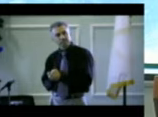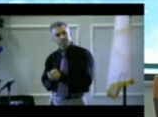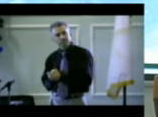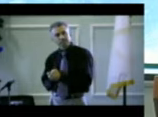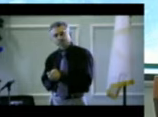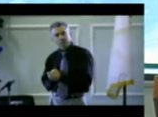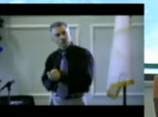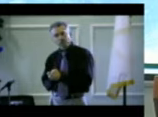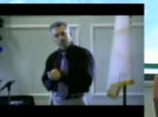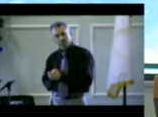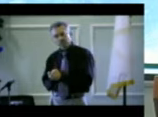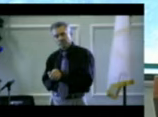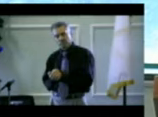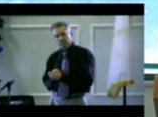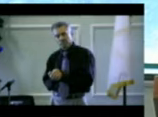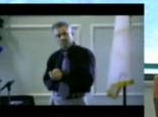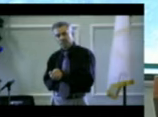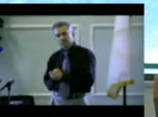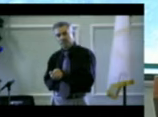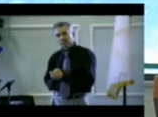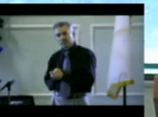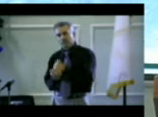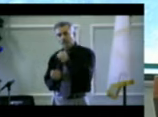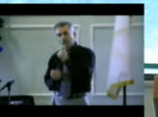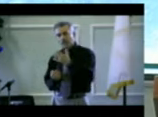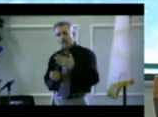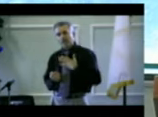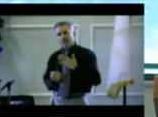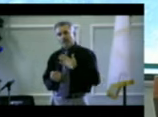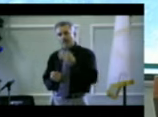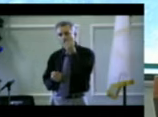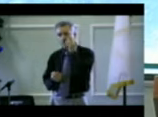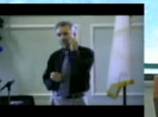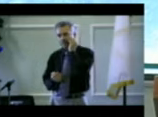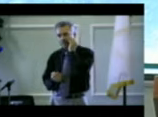No, my friend, this is not my home.